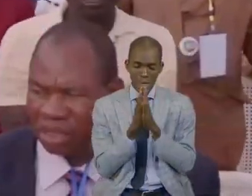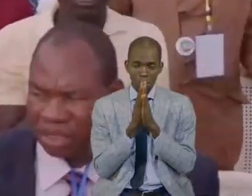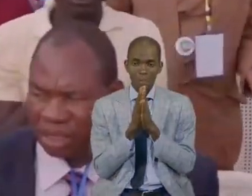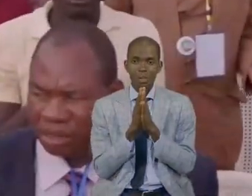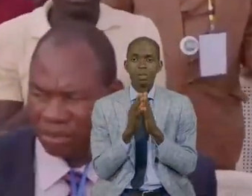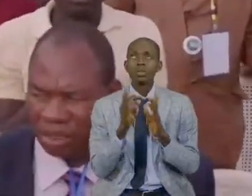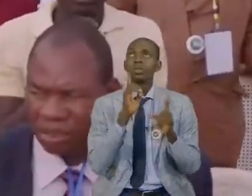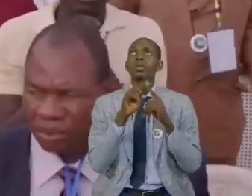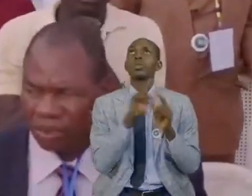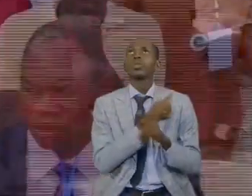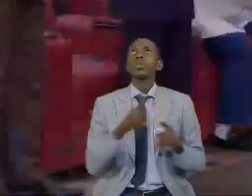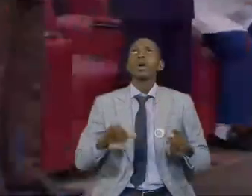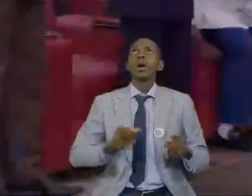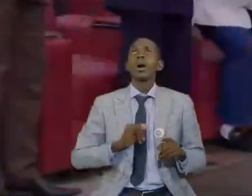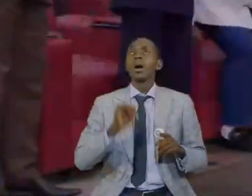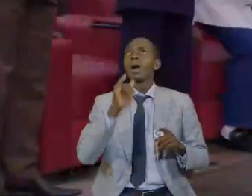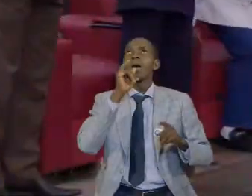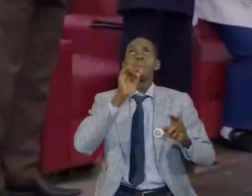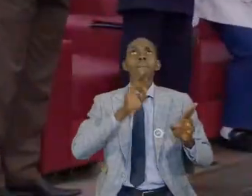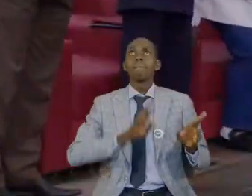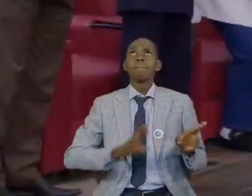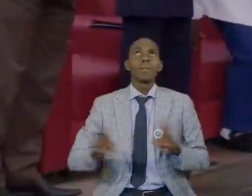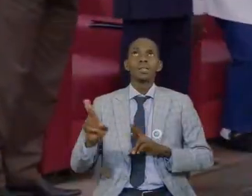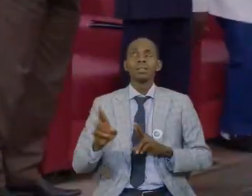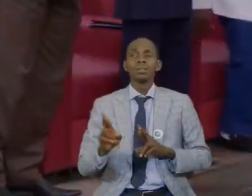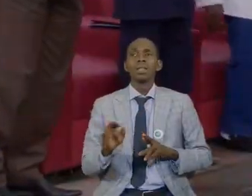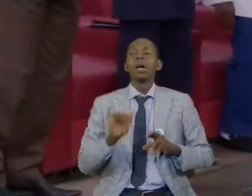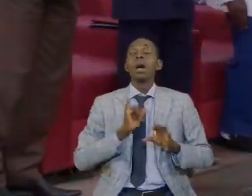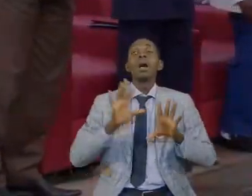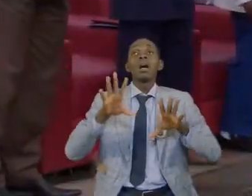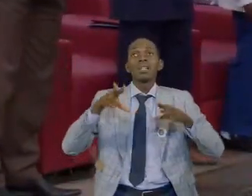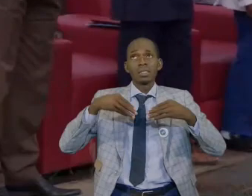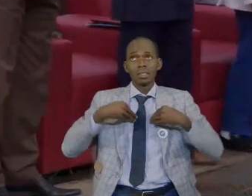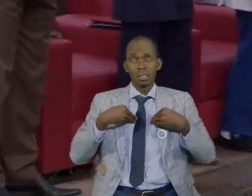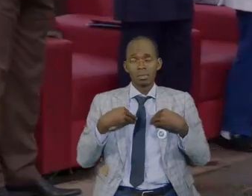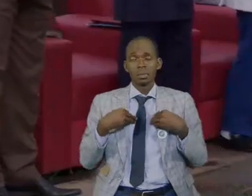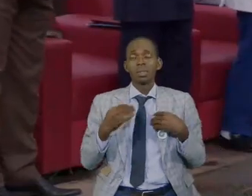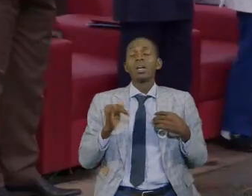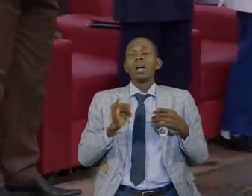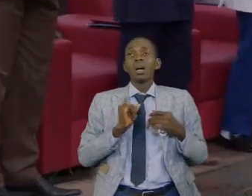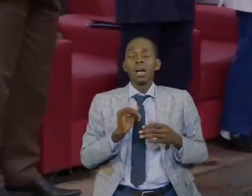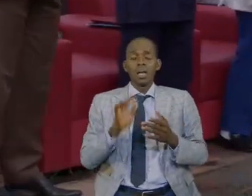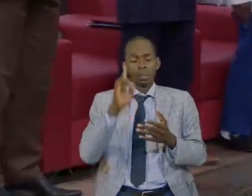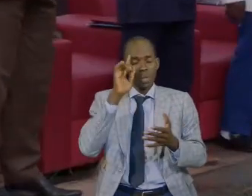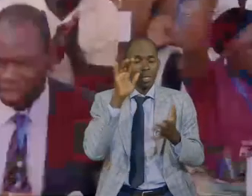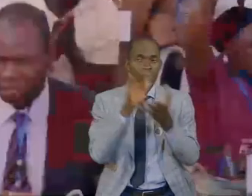I accept. I embrace. I believe.